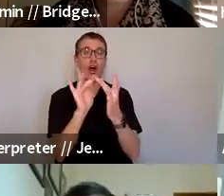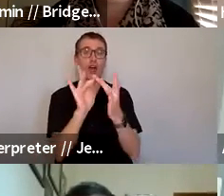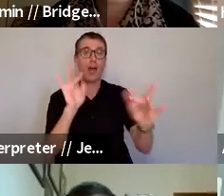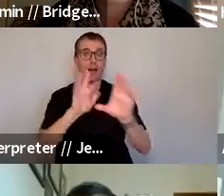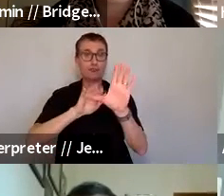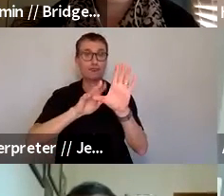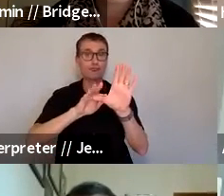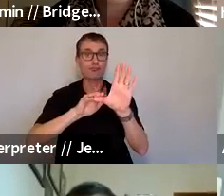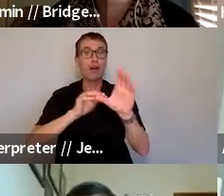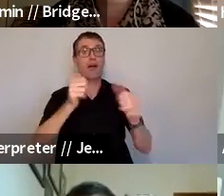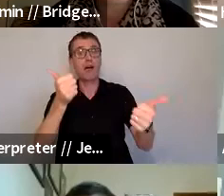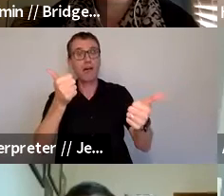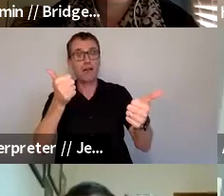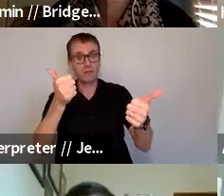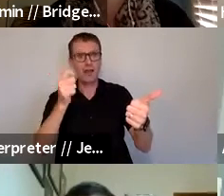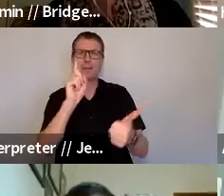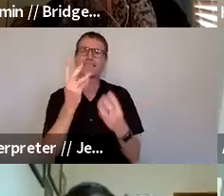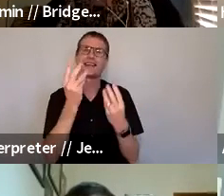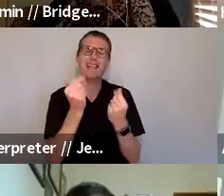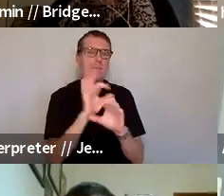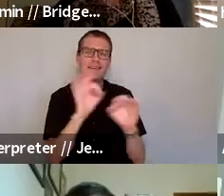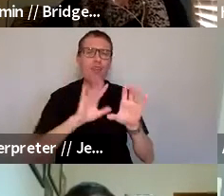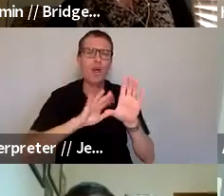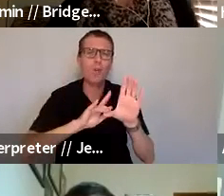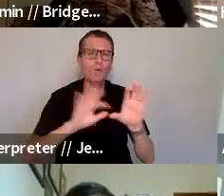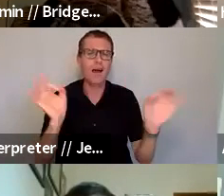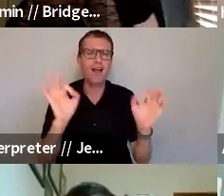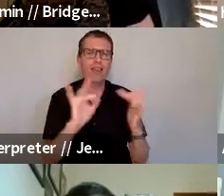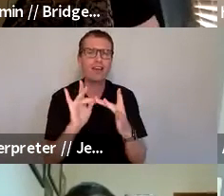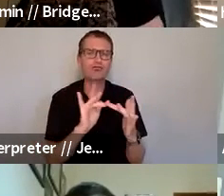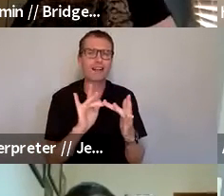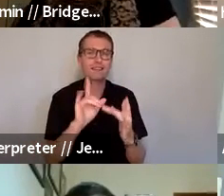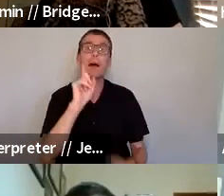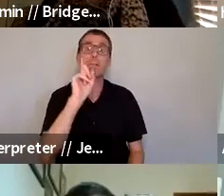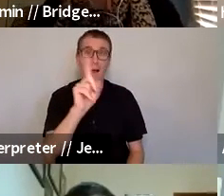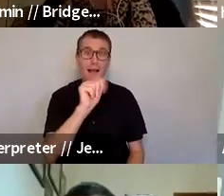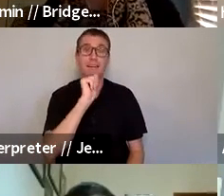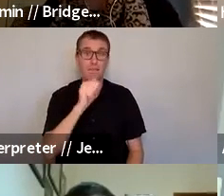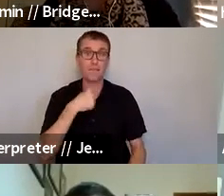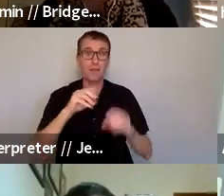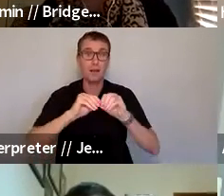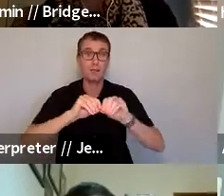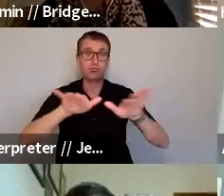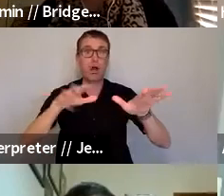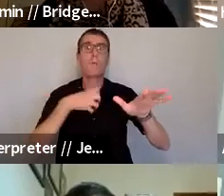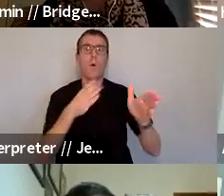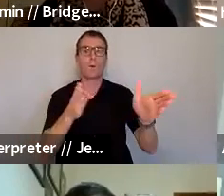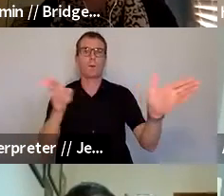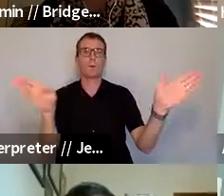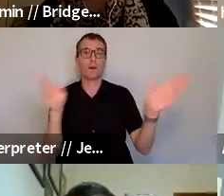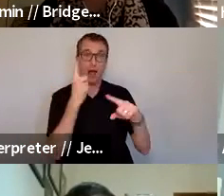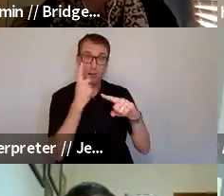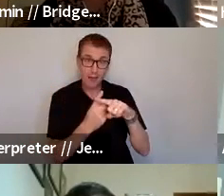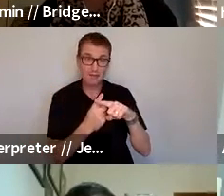because they don't have access to those online resources, the geographical spread that we can reach across New Zealand and actually the world is